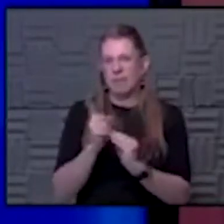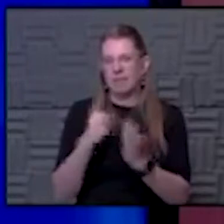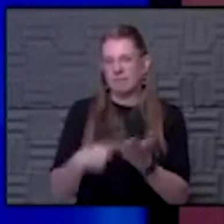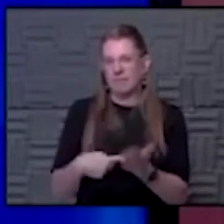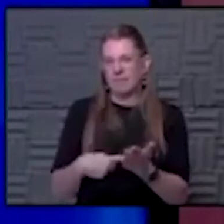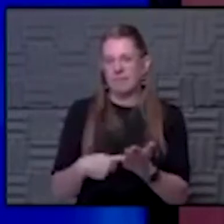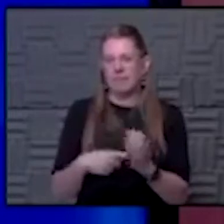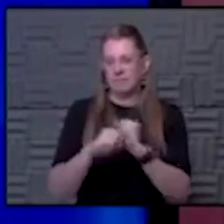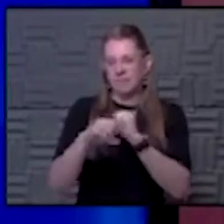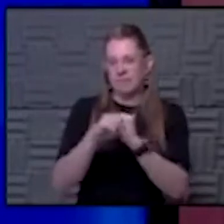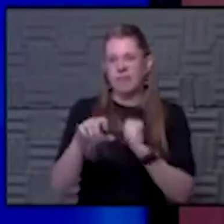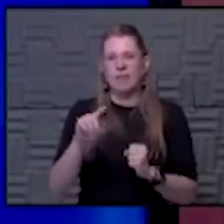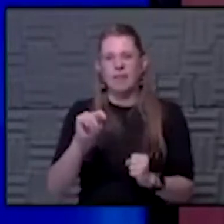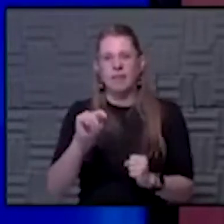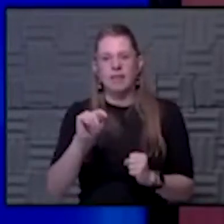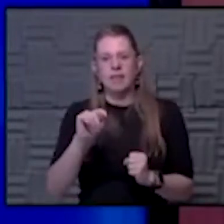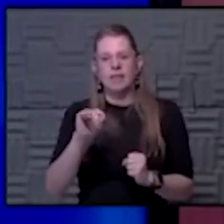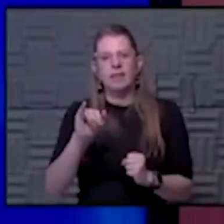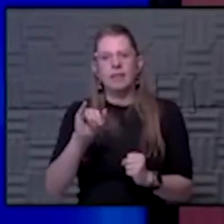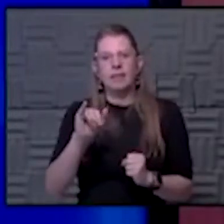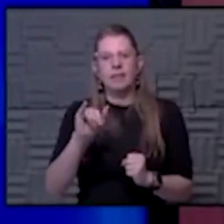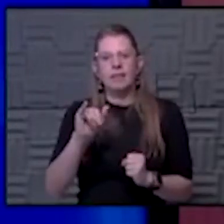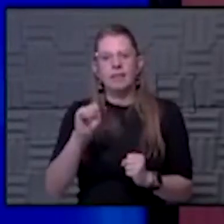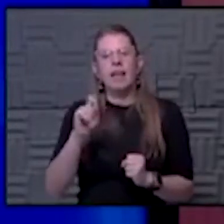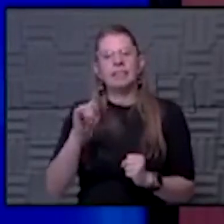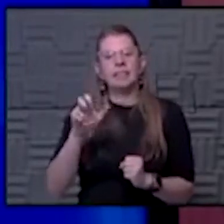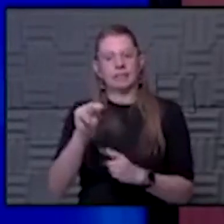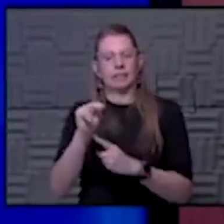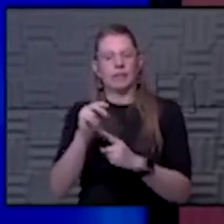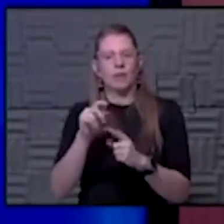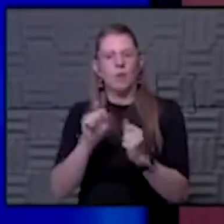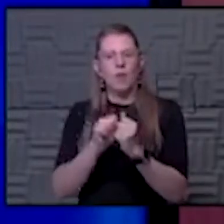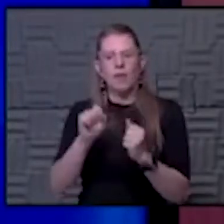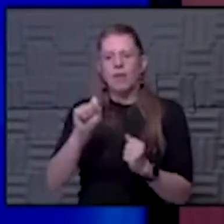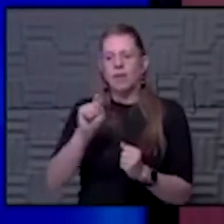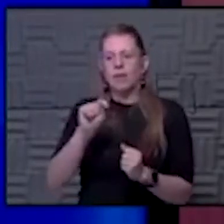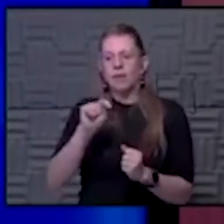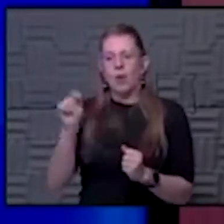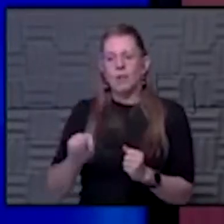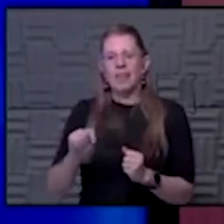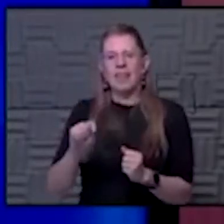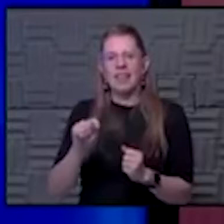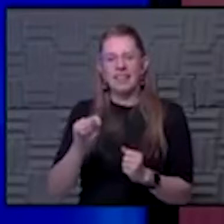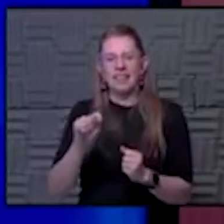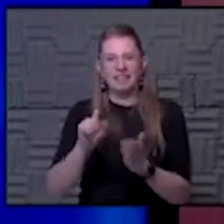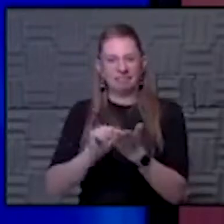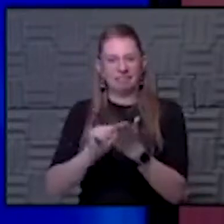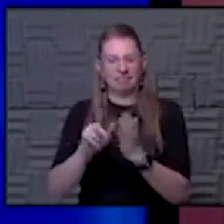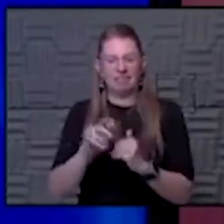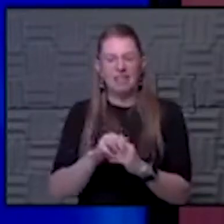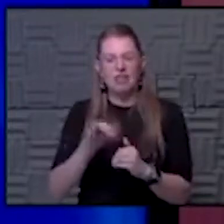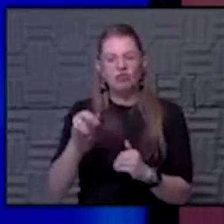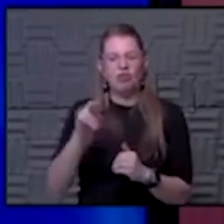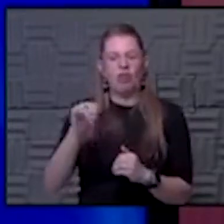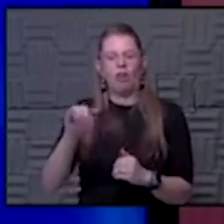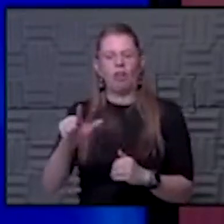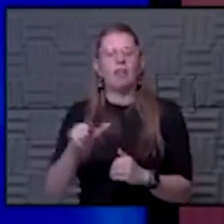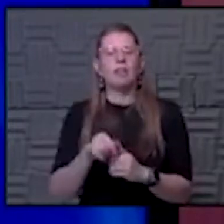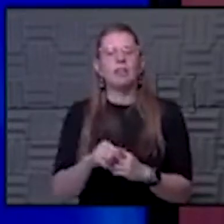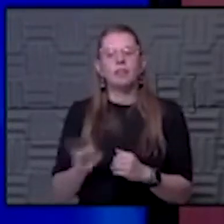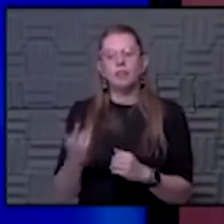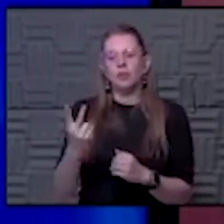Hi, this is Ty with the Topeka Capital Journal. Can you hear me? Yes, sir. Cool. For Dr. Norman, I just have two